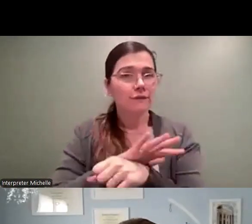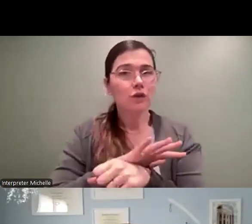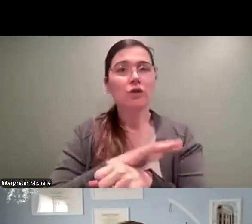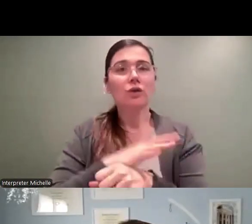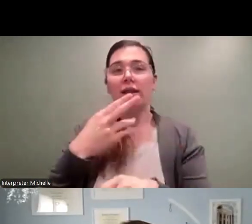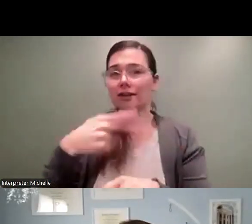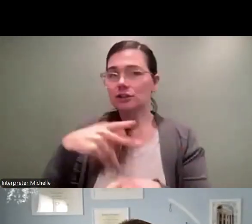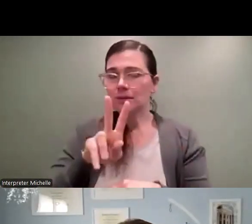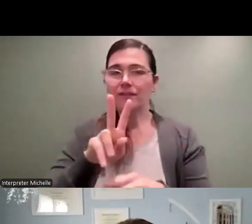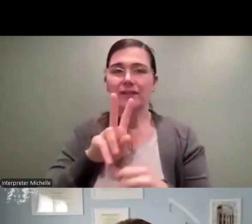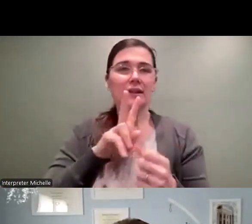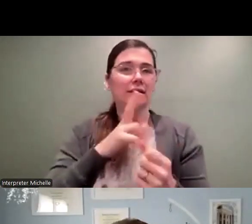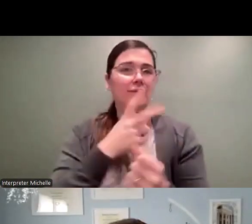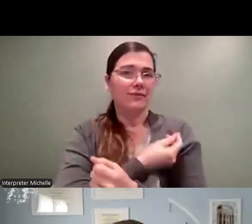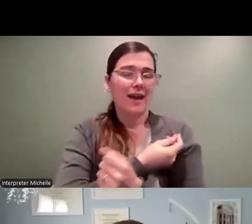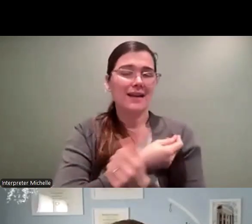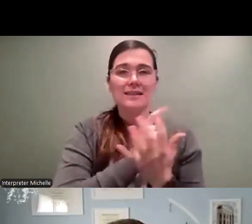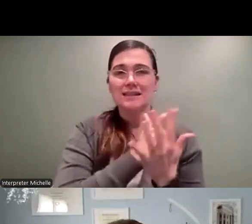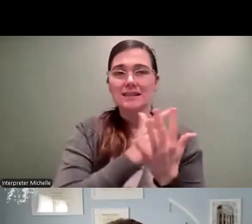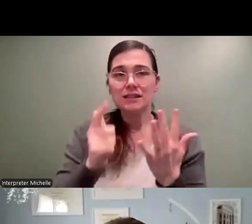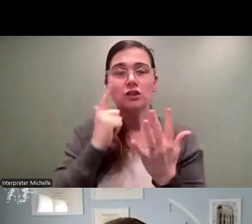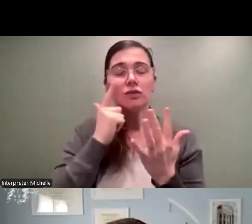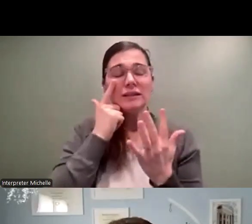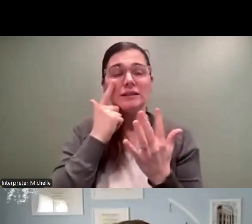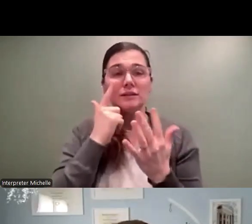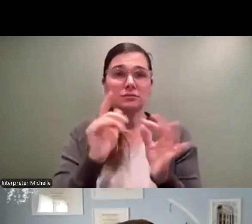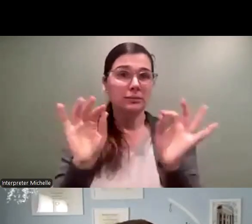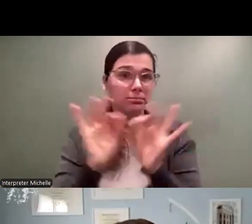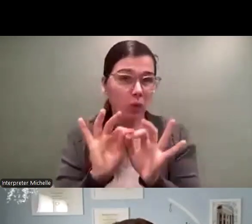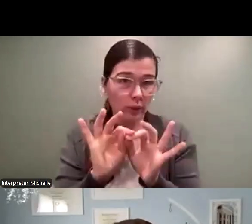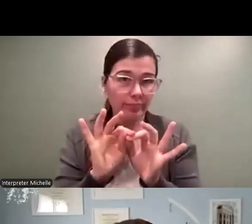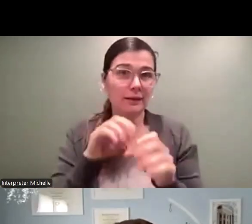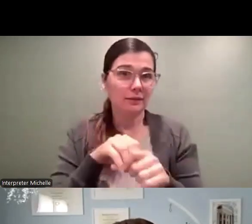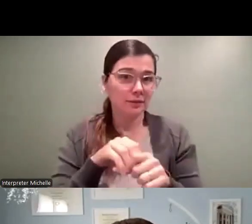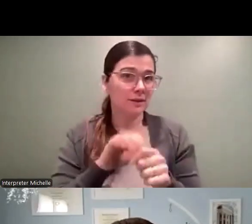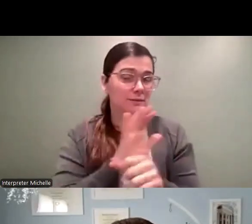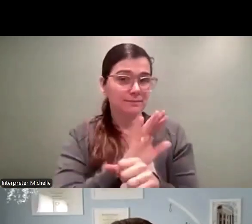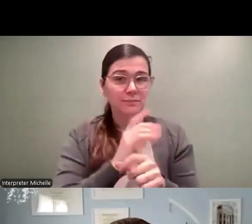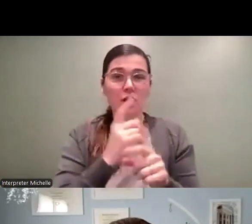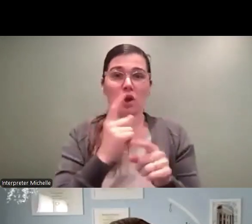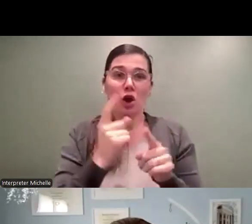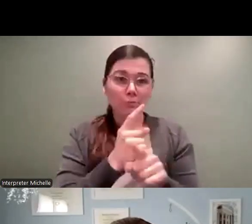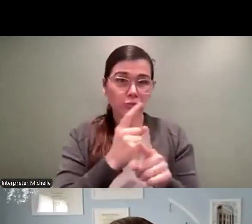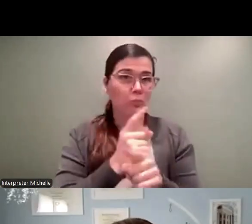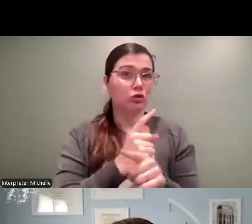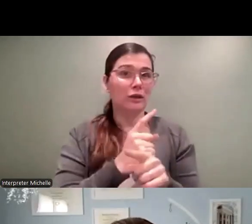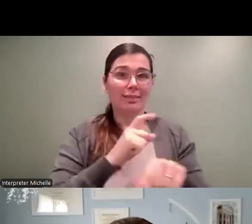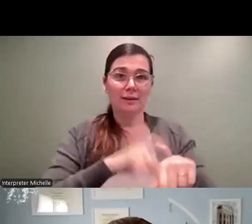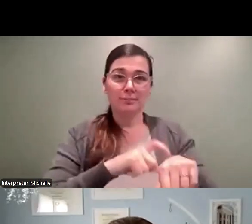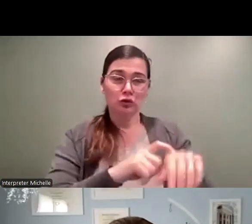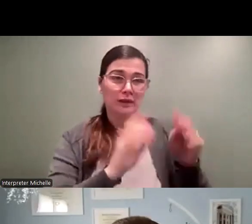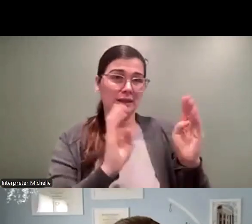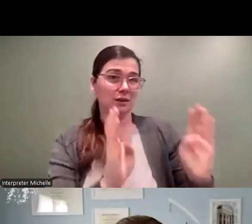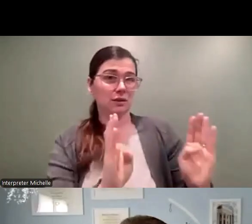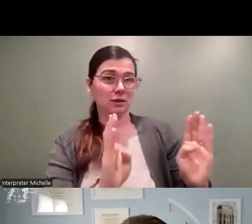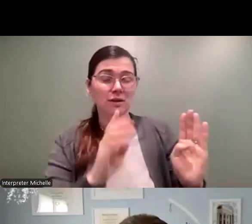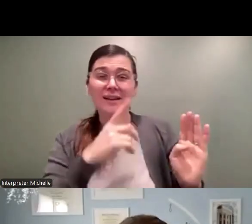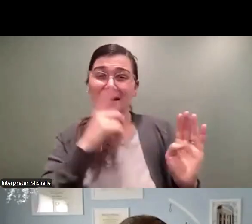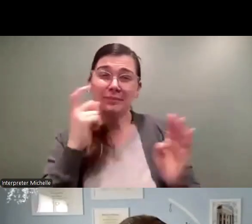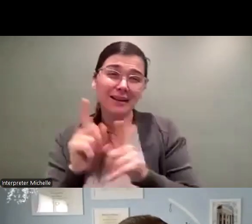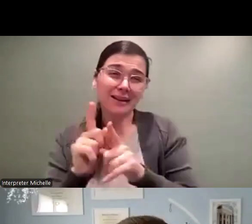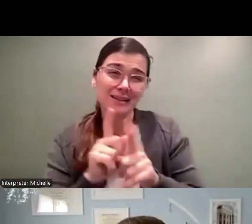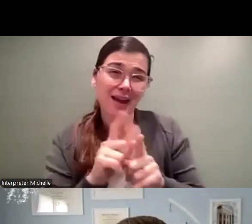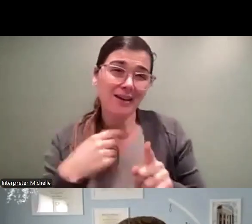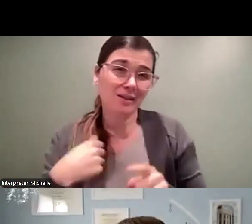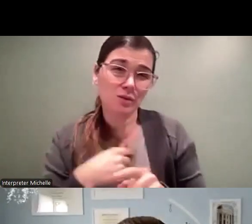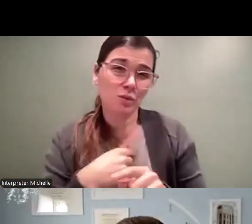HPV vaccine series in the, importantly, appropriately laid out period of time, because as we talked about, even